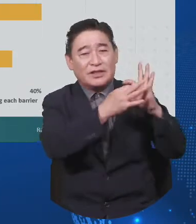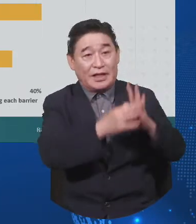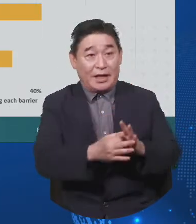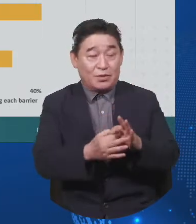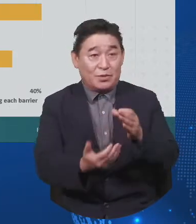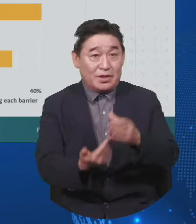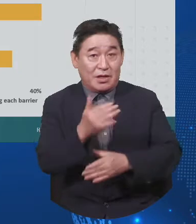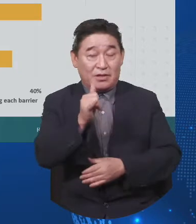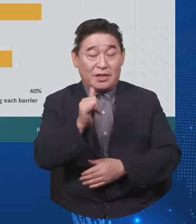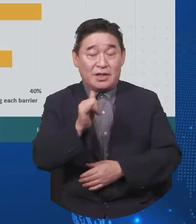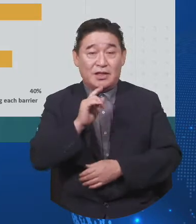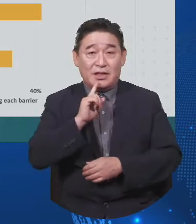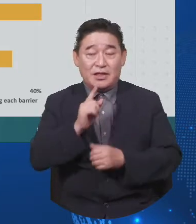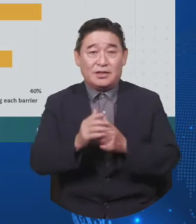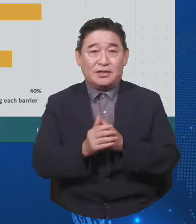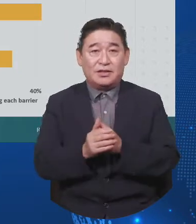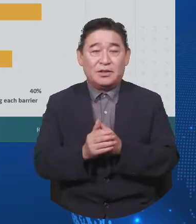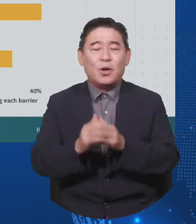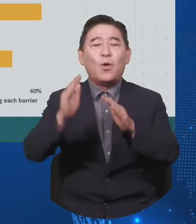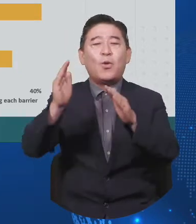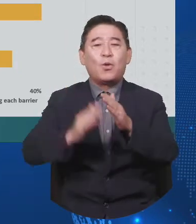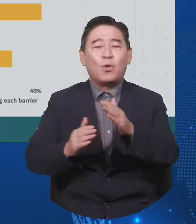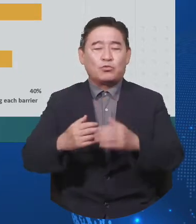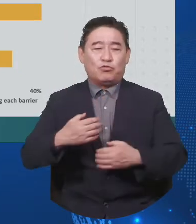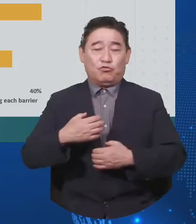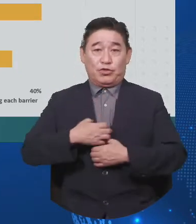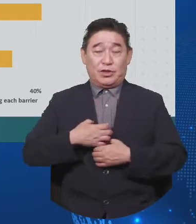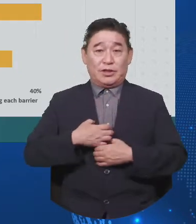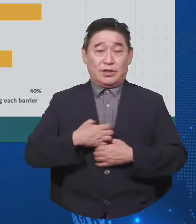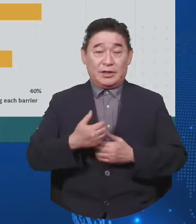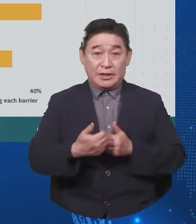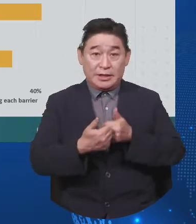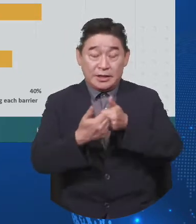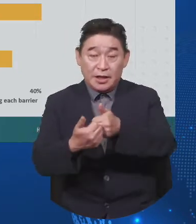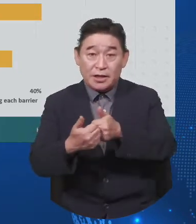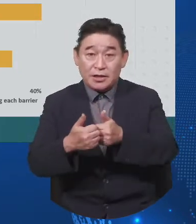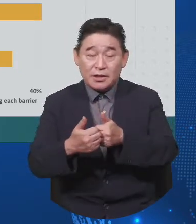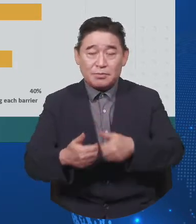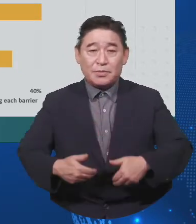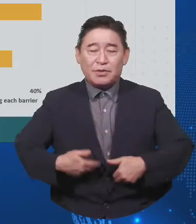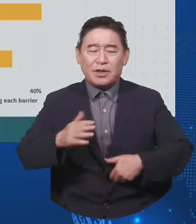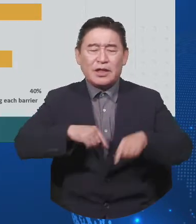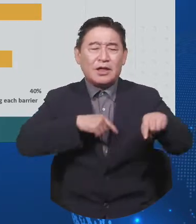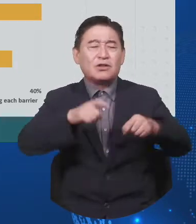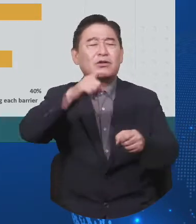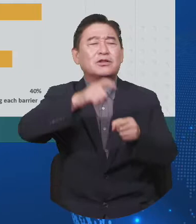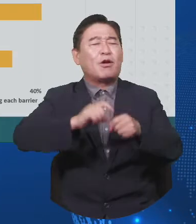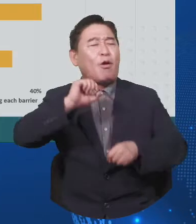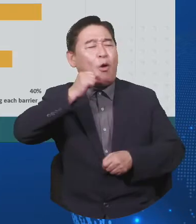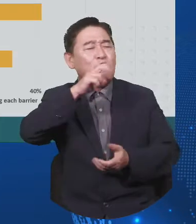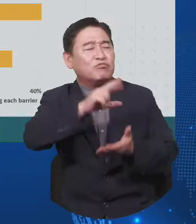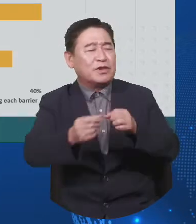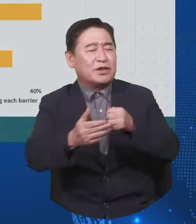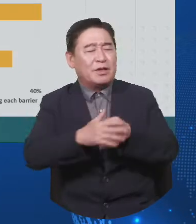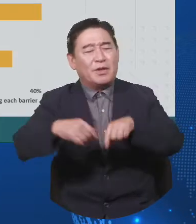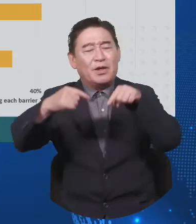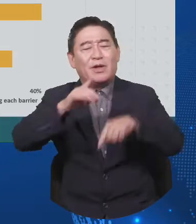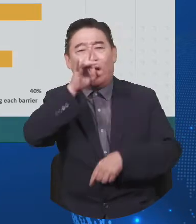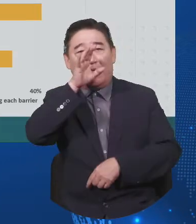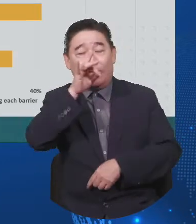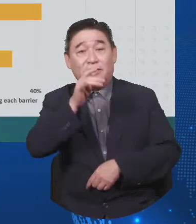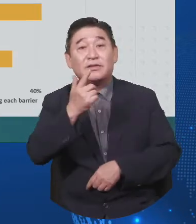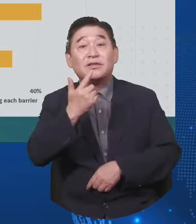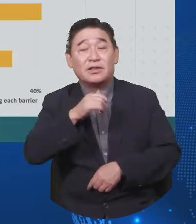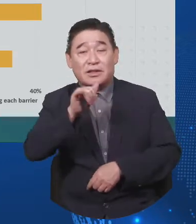for shared challenges if cooperation remains politically difficult. Third, several agencies noted a lack